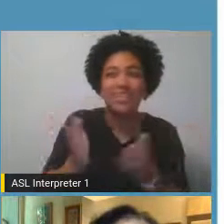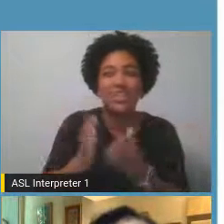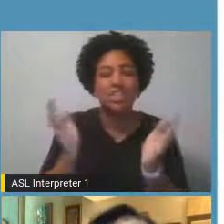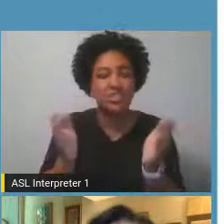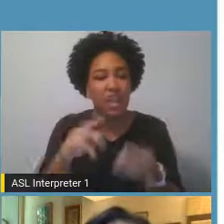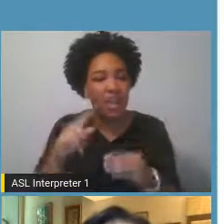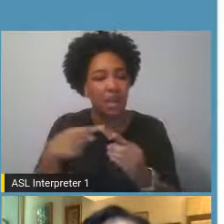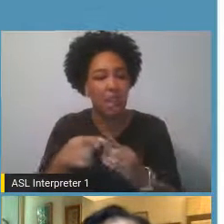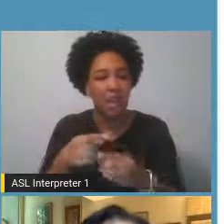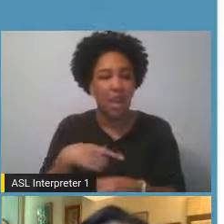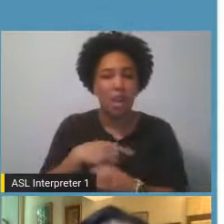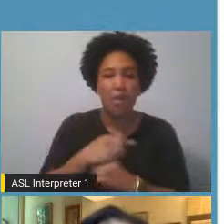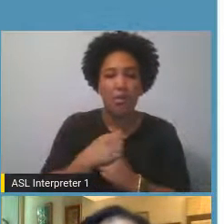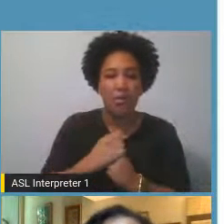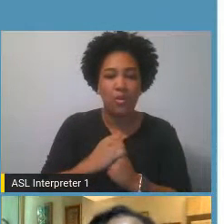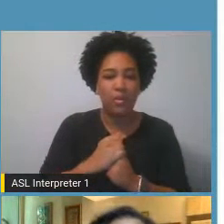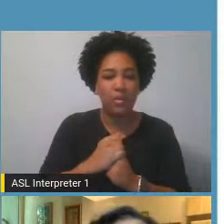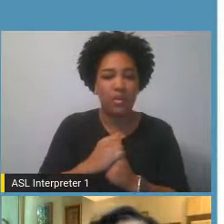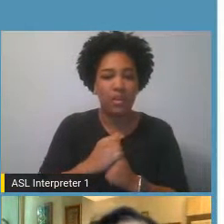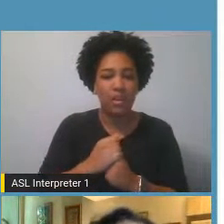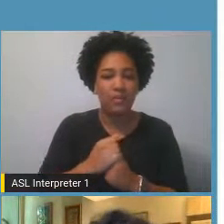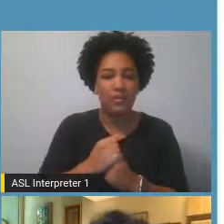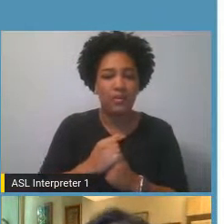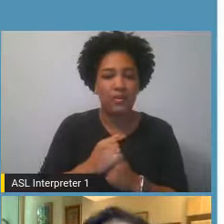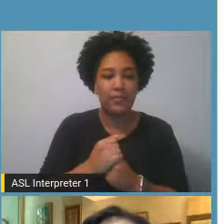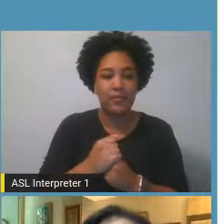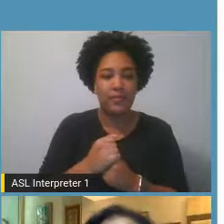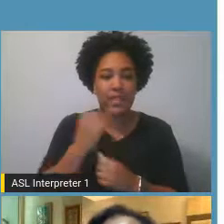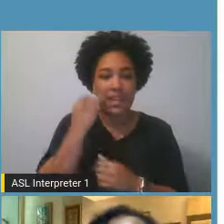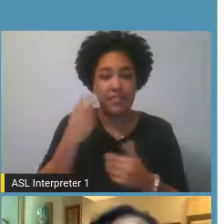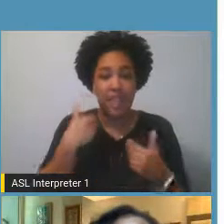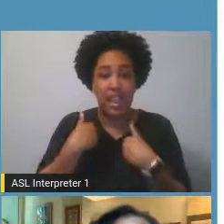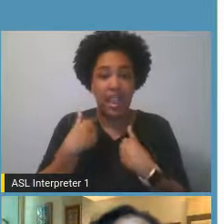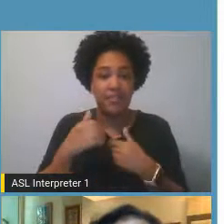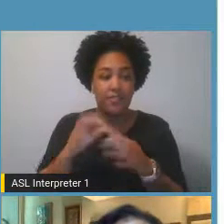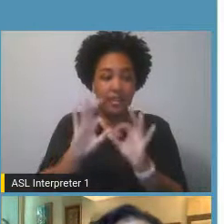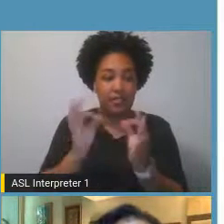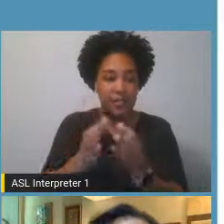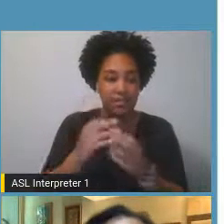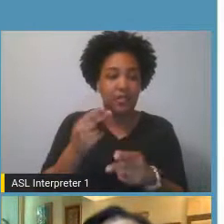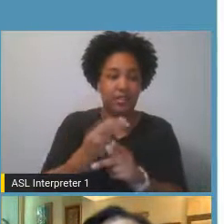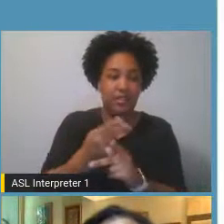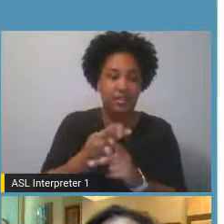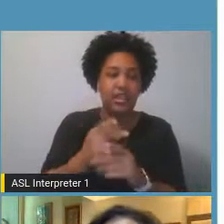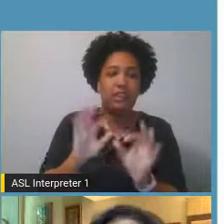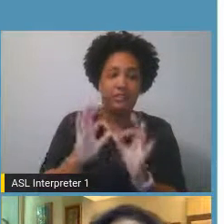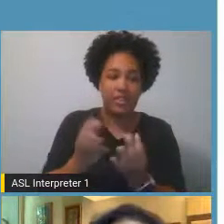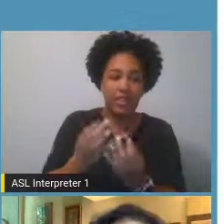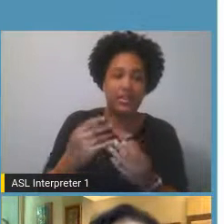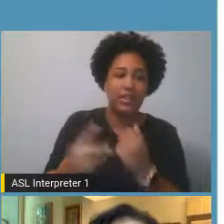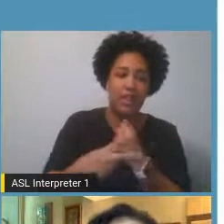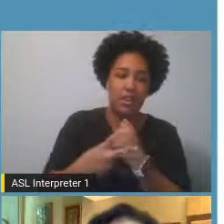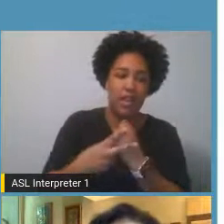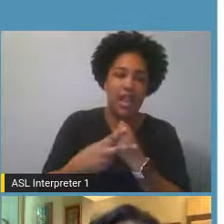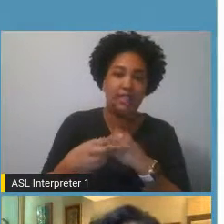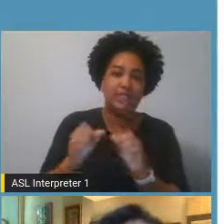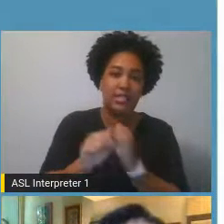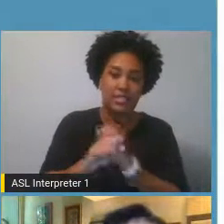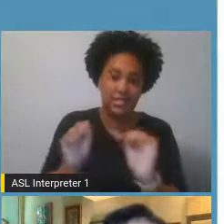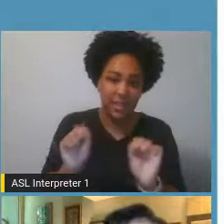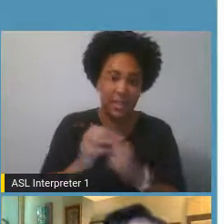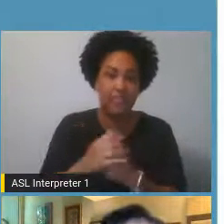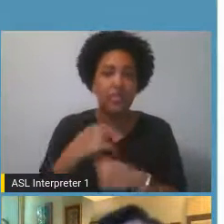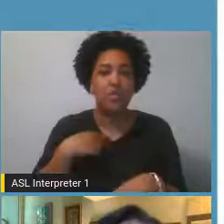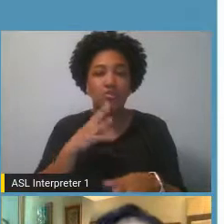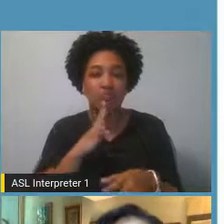individuals who were maintaining family archives. And so in many instances, they were kept in a trunk, stored in